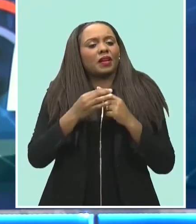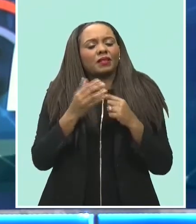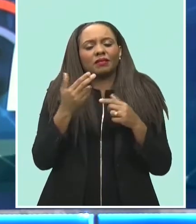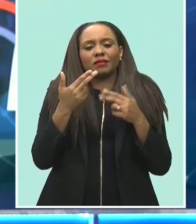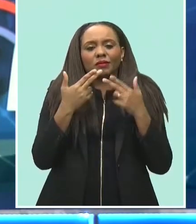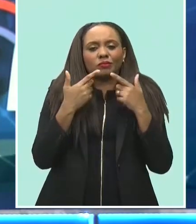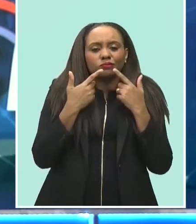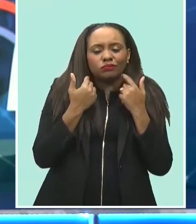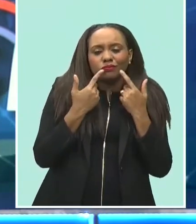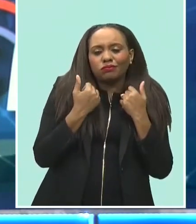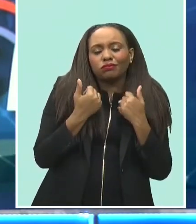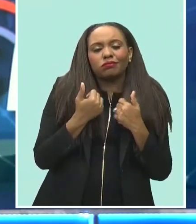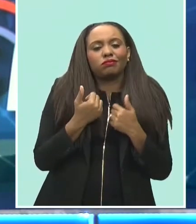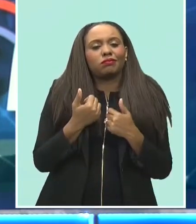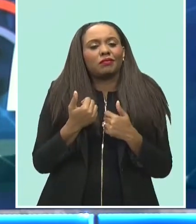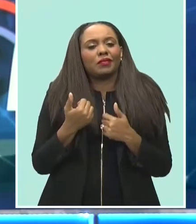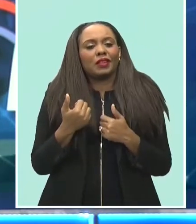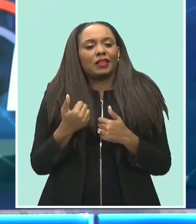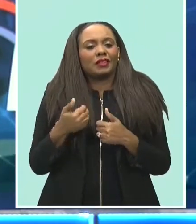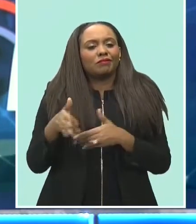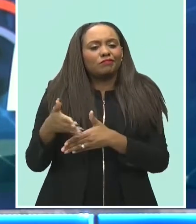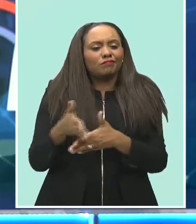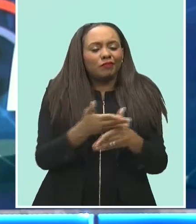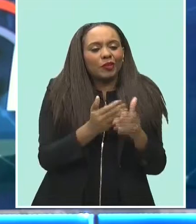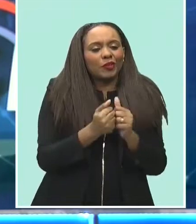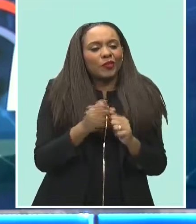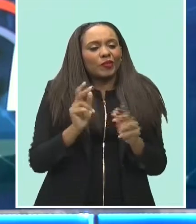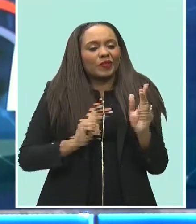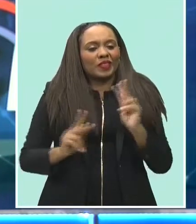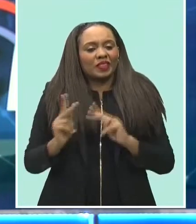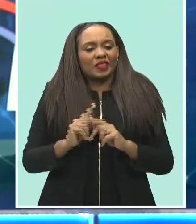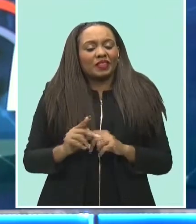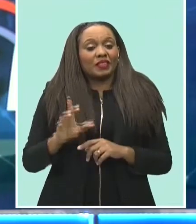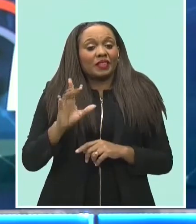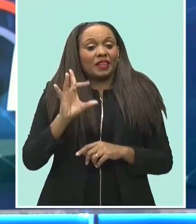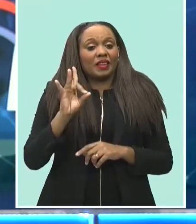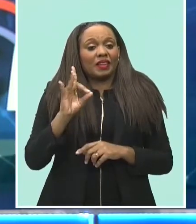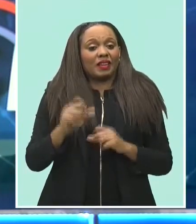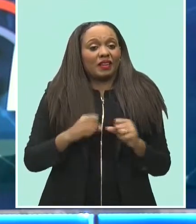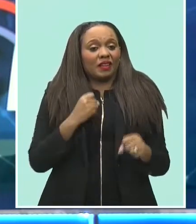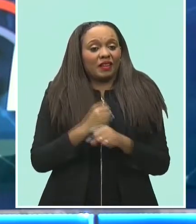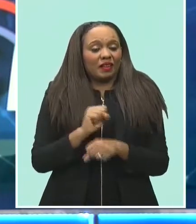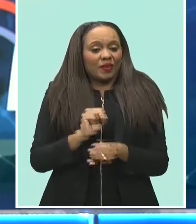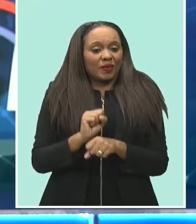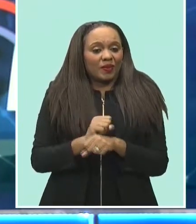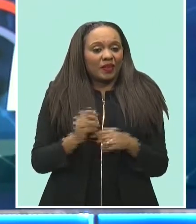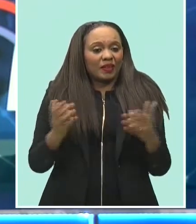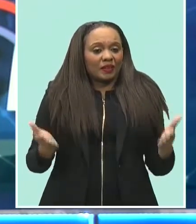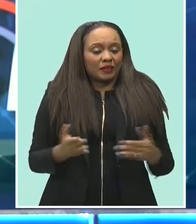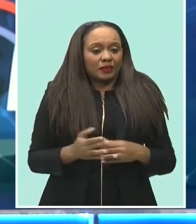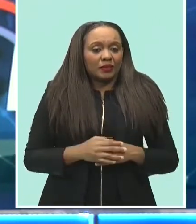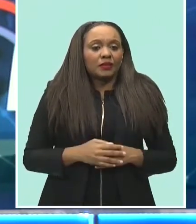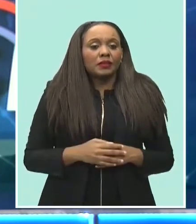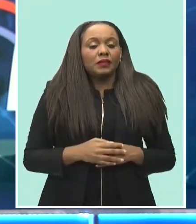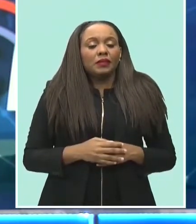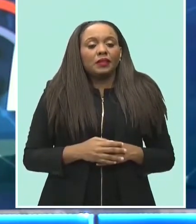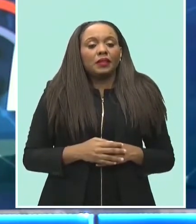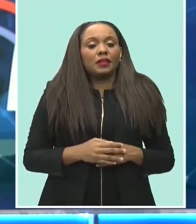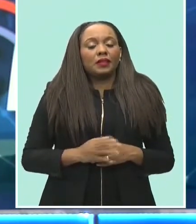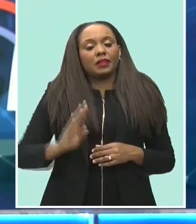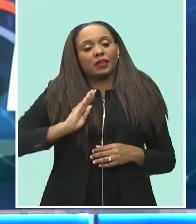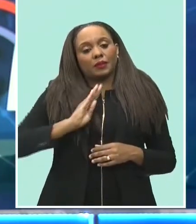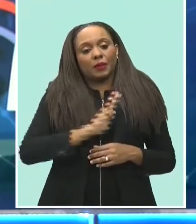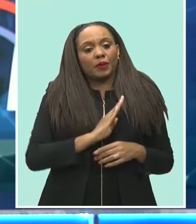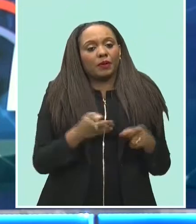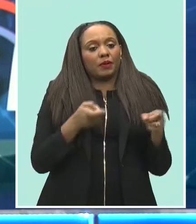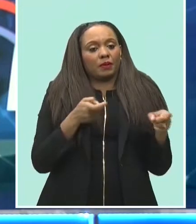of humor, which she shared with everyone who came into contact with her during her 8 years of service here at the corporation.